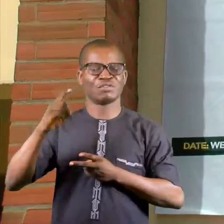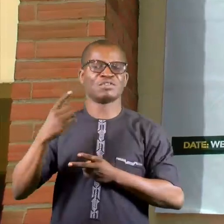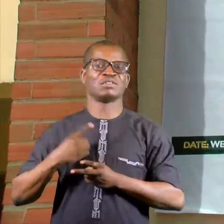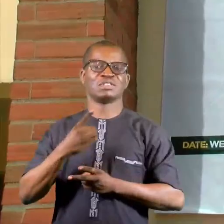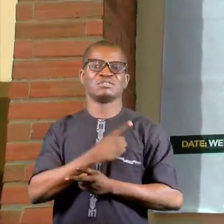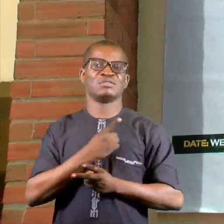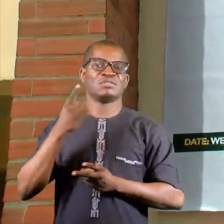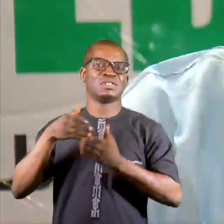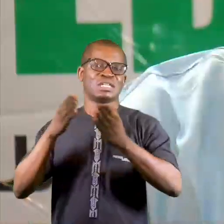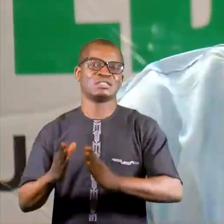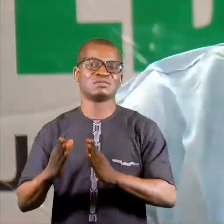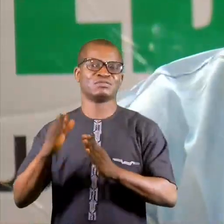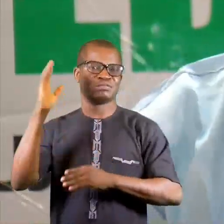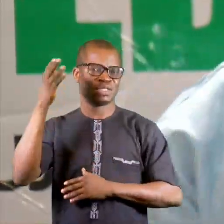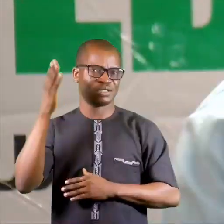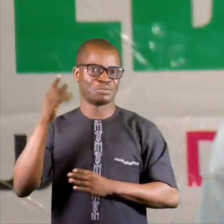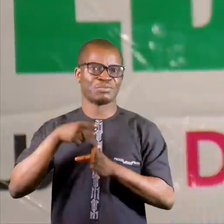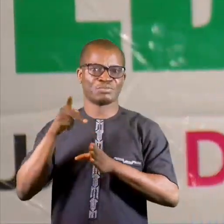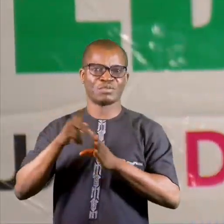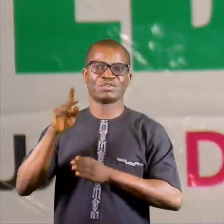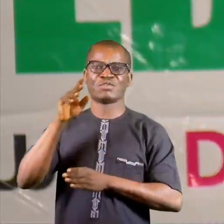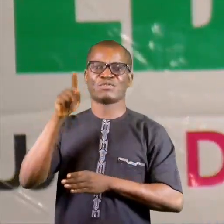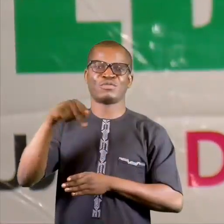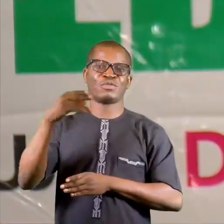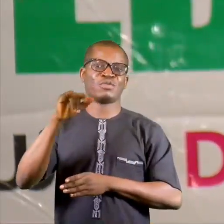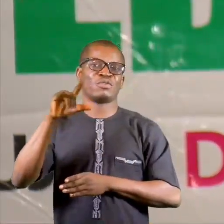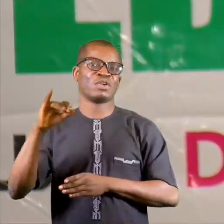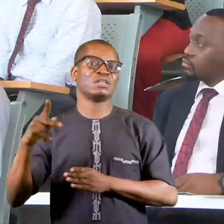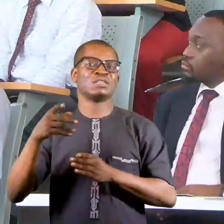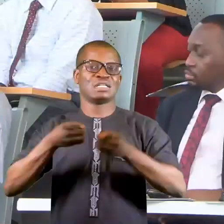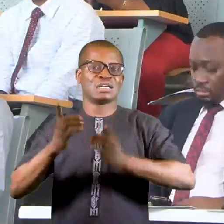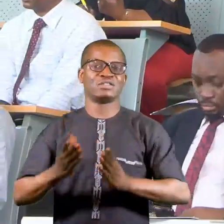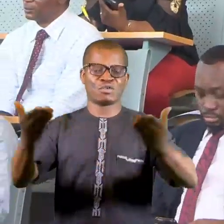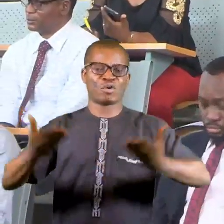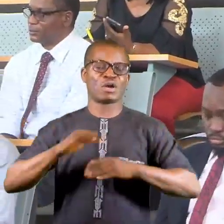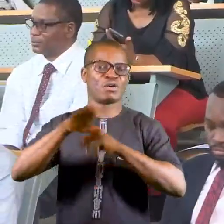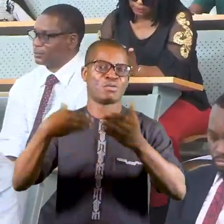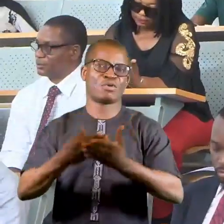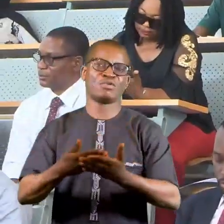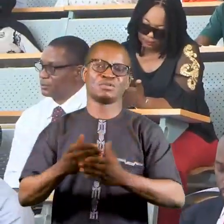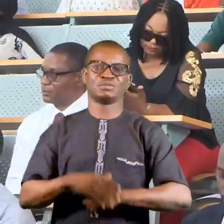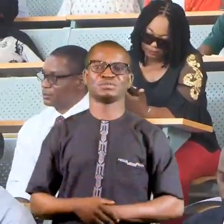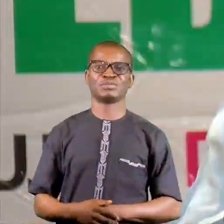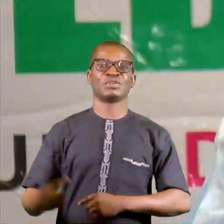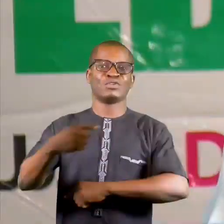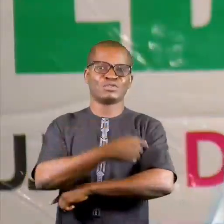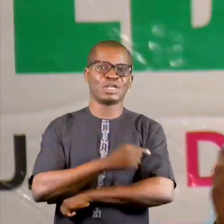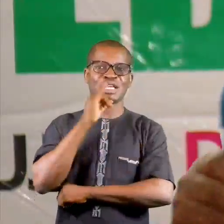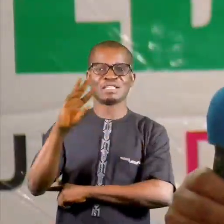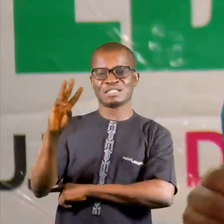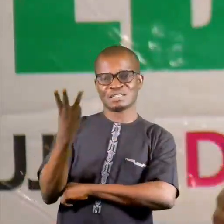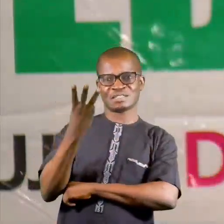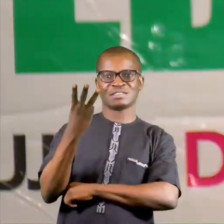Distinguished Leadership Series. Professor Philip Afaha, Director of the Leadership Center, welcomed all present. Today is